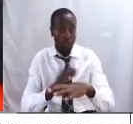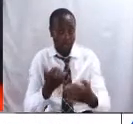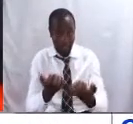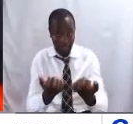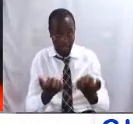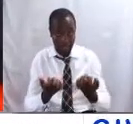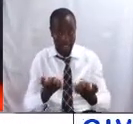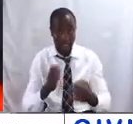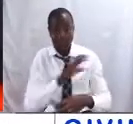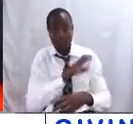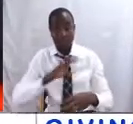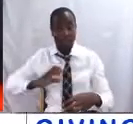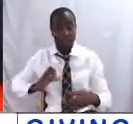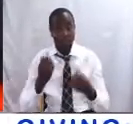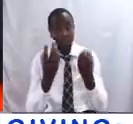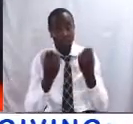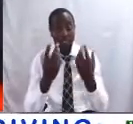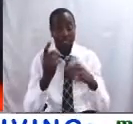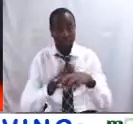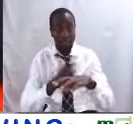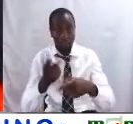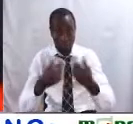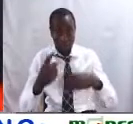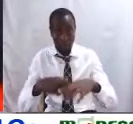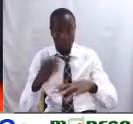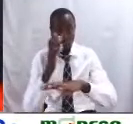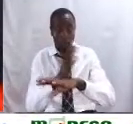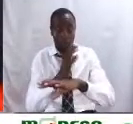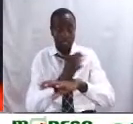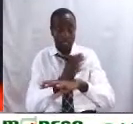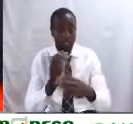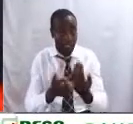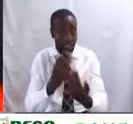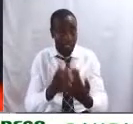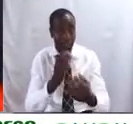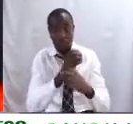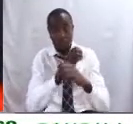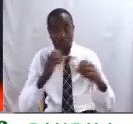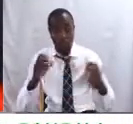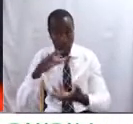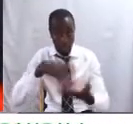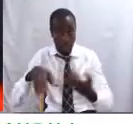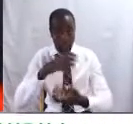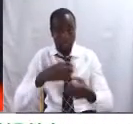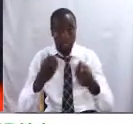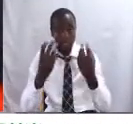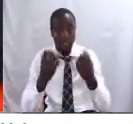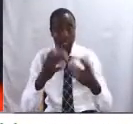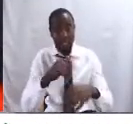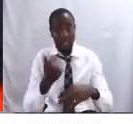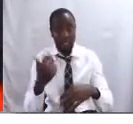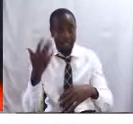requirement of a Christian. Many other times we attend churches, and if we are not careful, we are mixed in rituals,